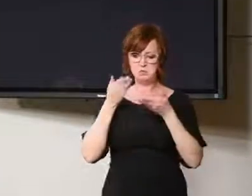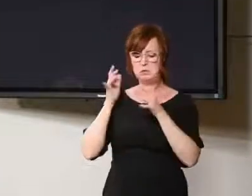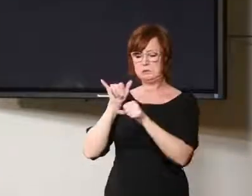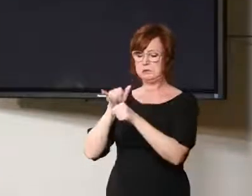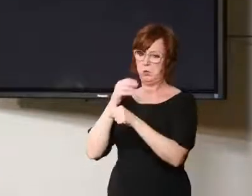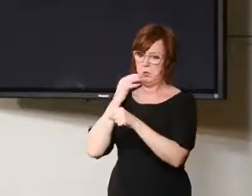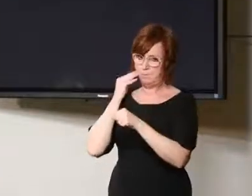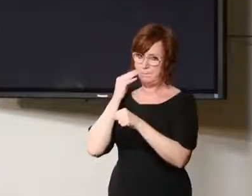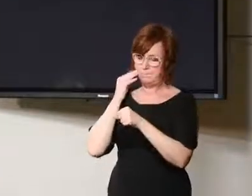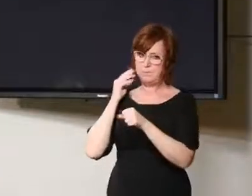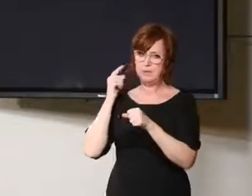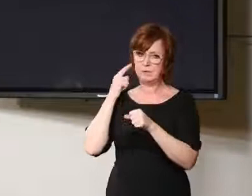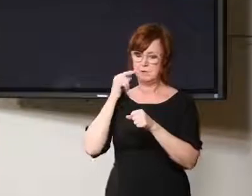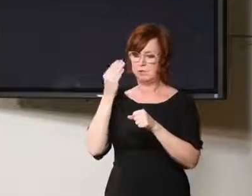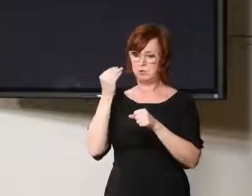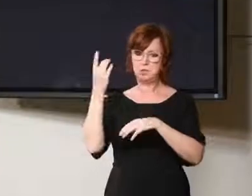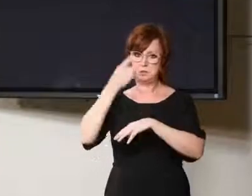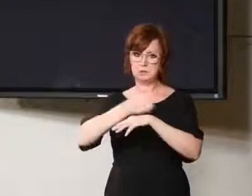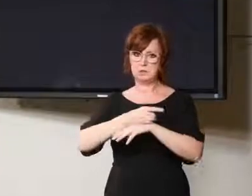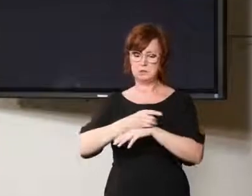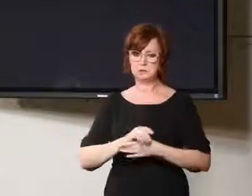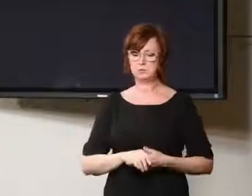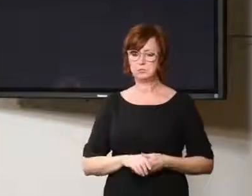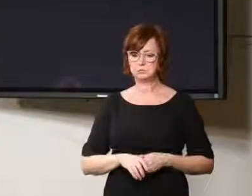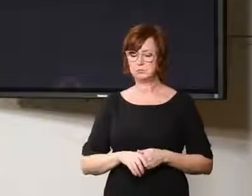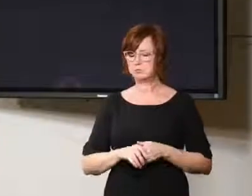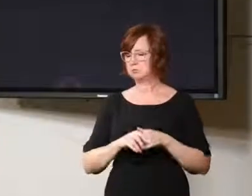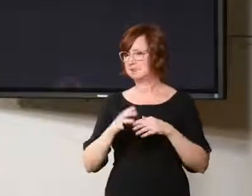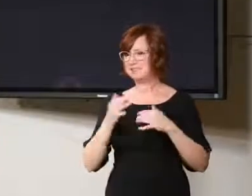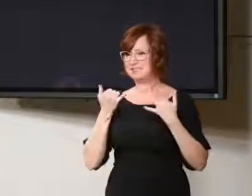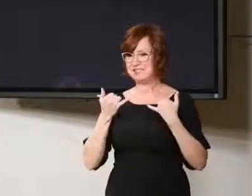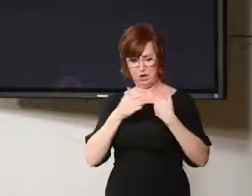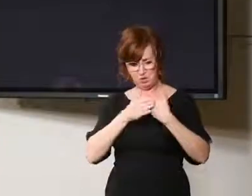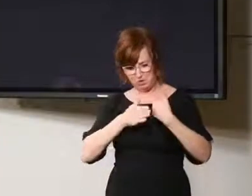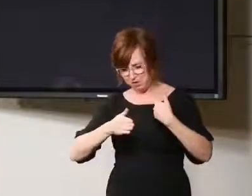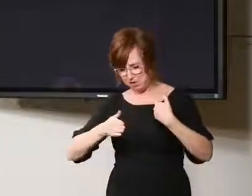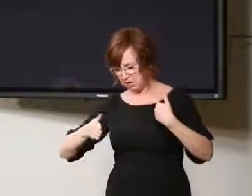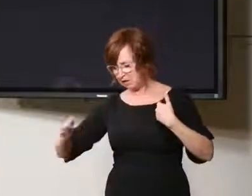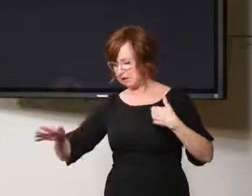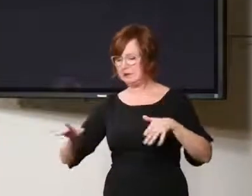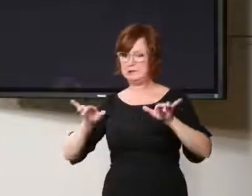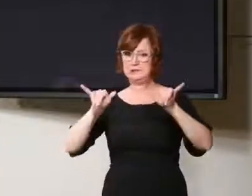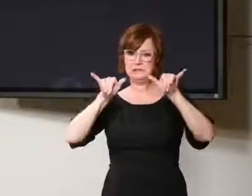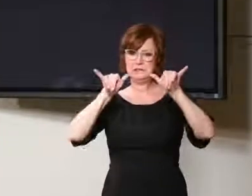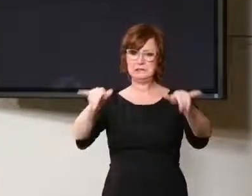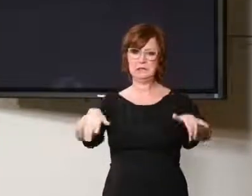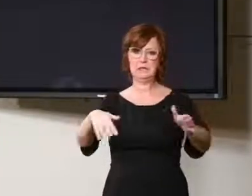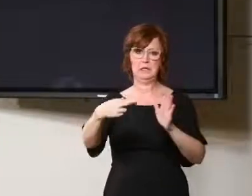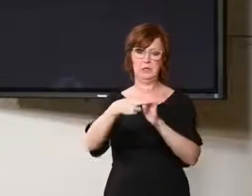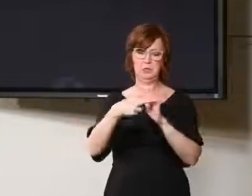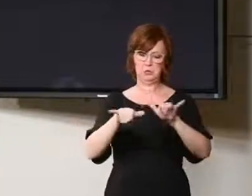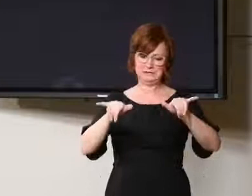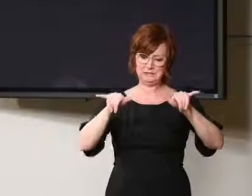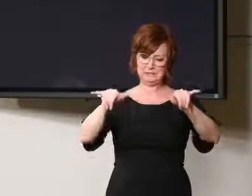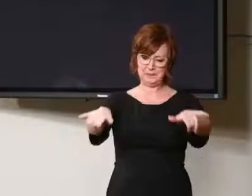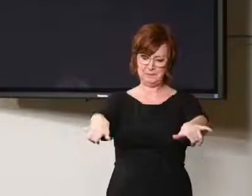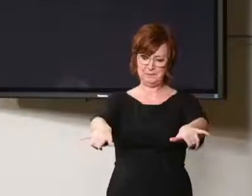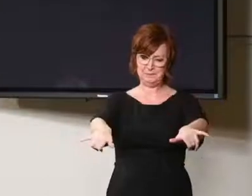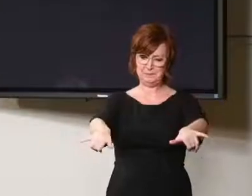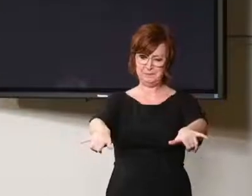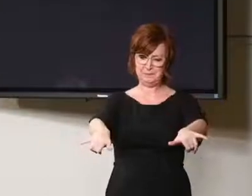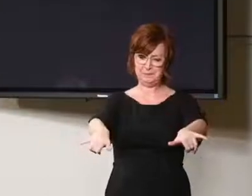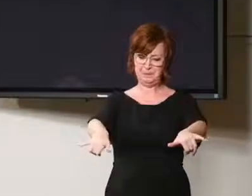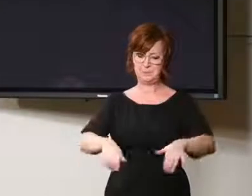That applies to anyone with any symptoms from now on. And I think that is essential to breaking chains of transmission. And so from that